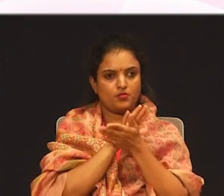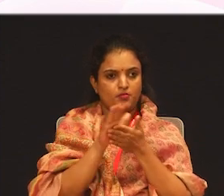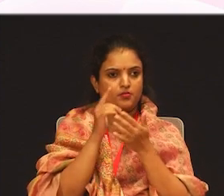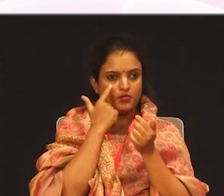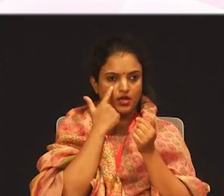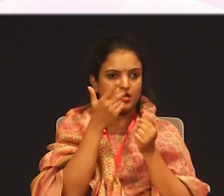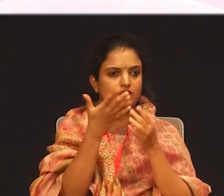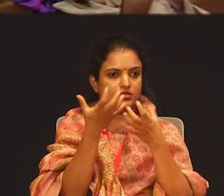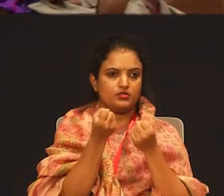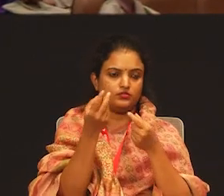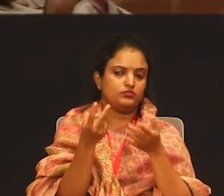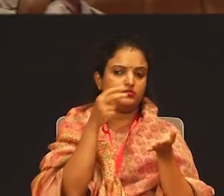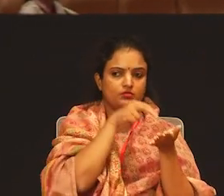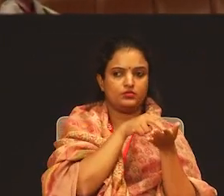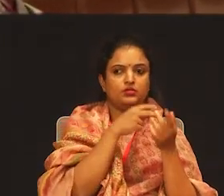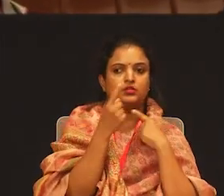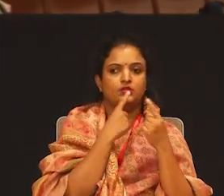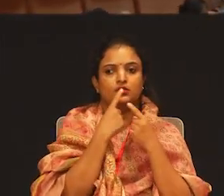of applause.